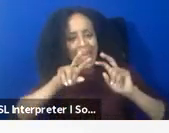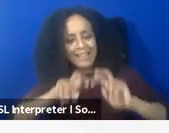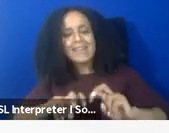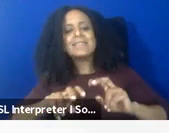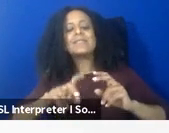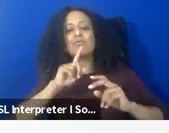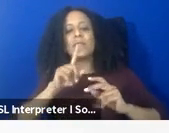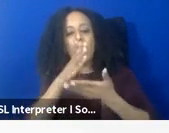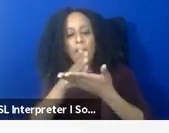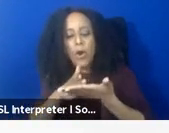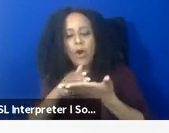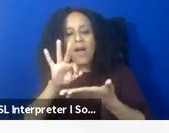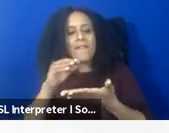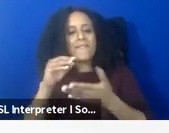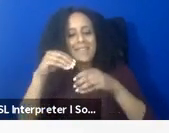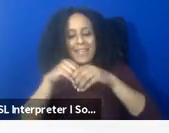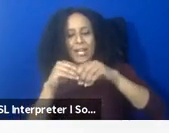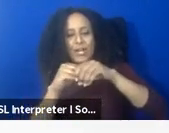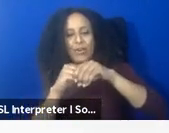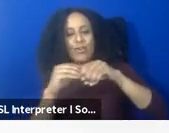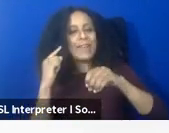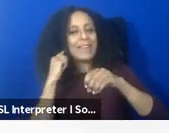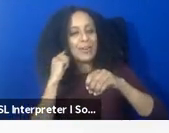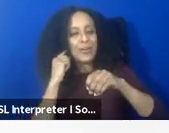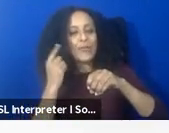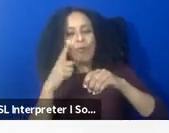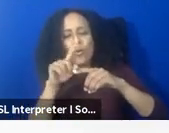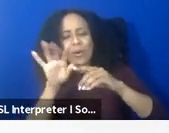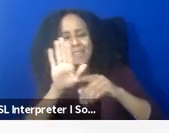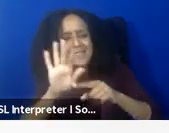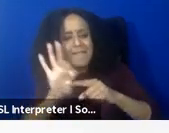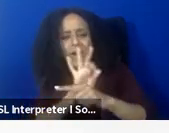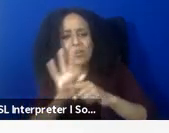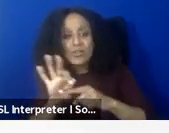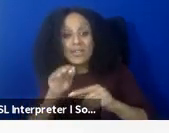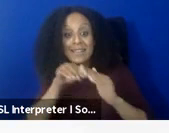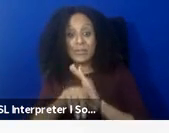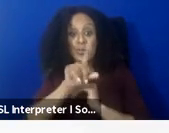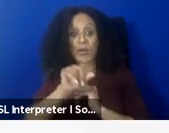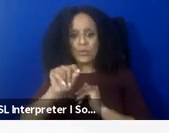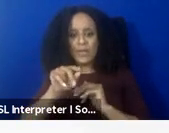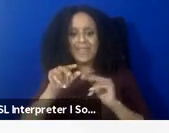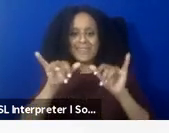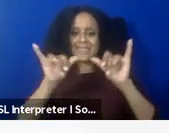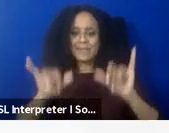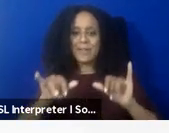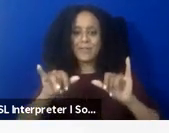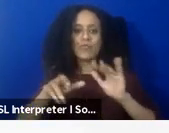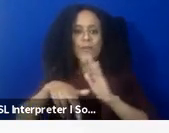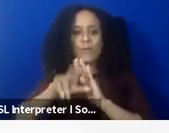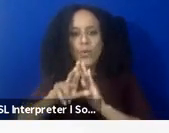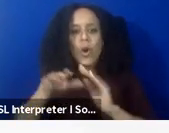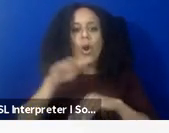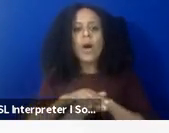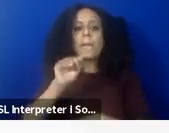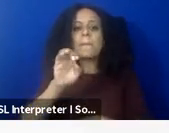of the inner ear for function. Chen et al. In 2020 performed a systematic review and meta-analysis on